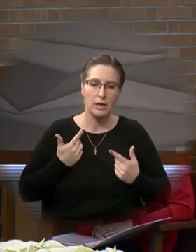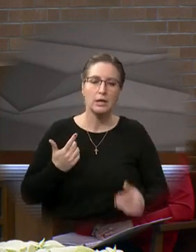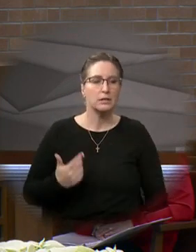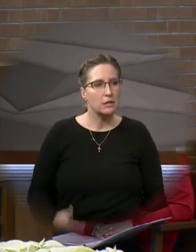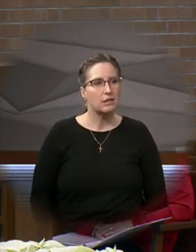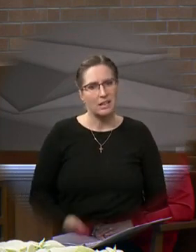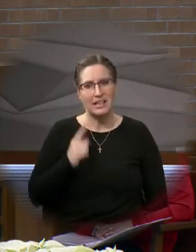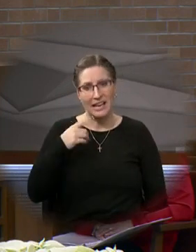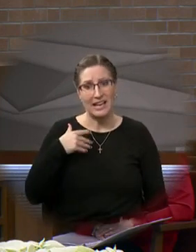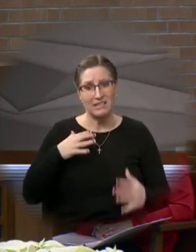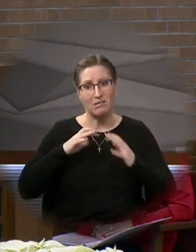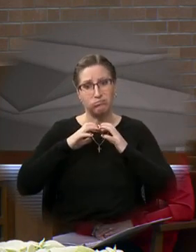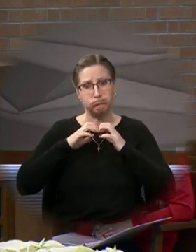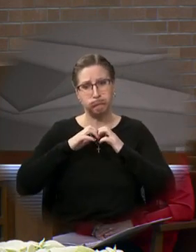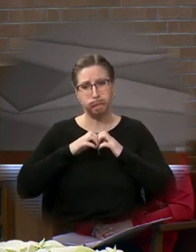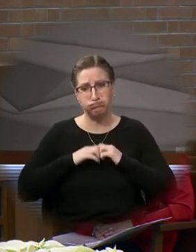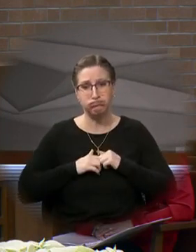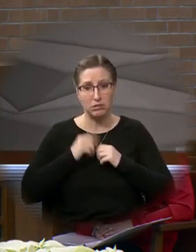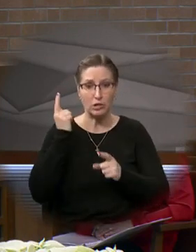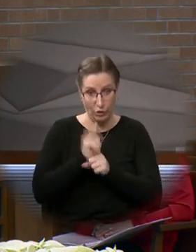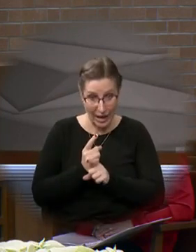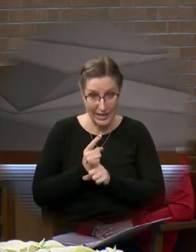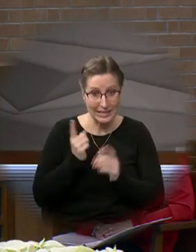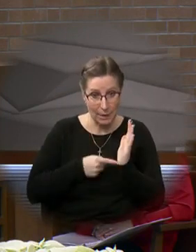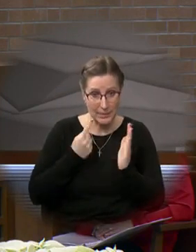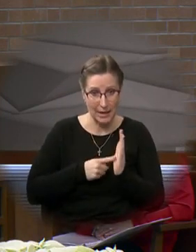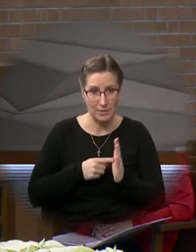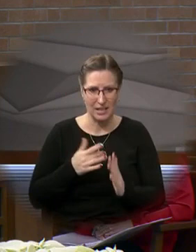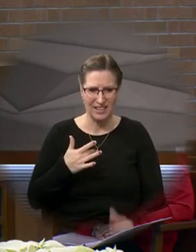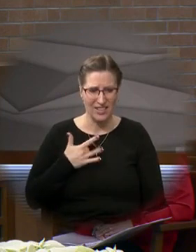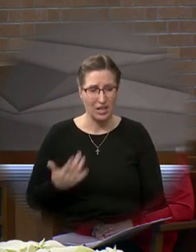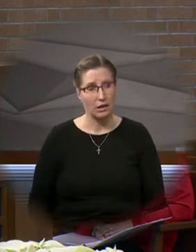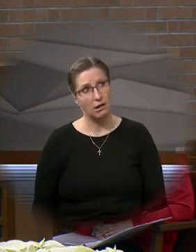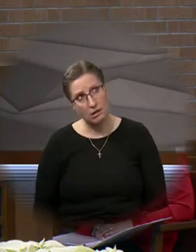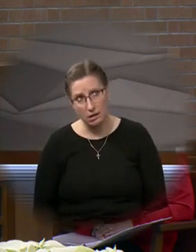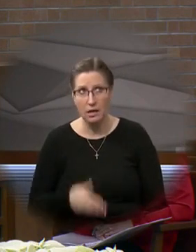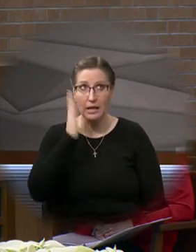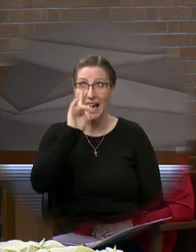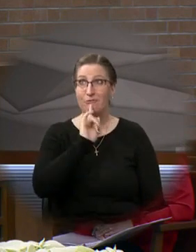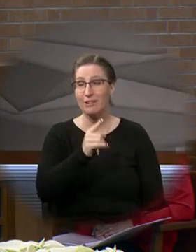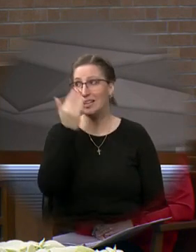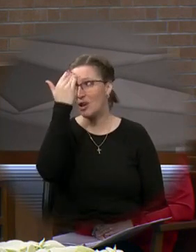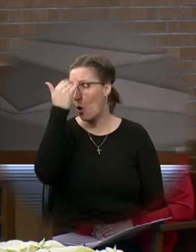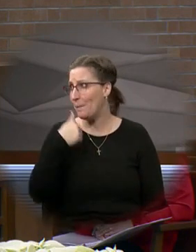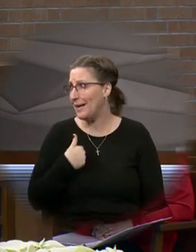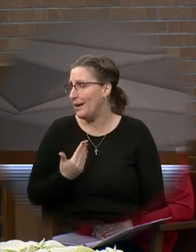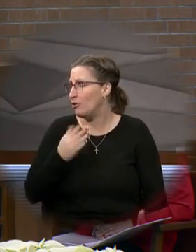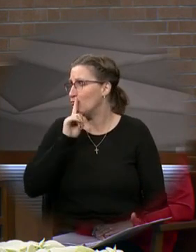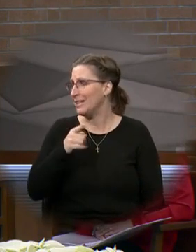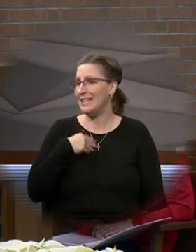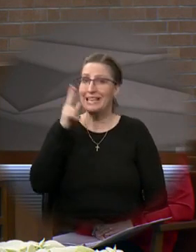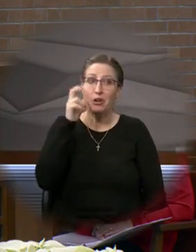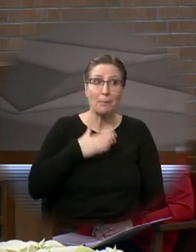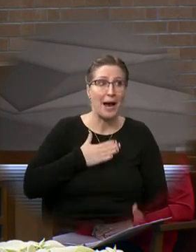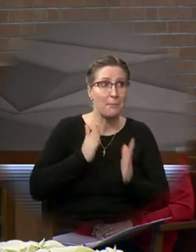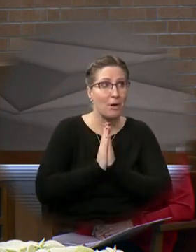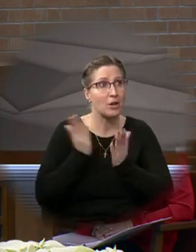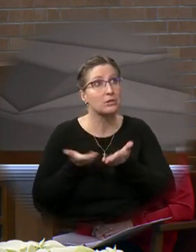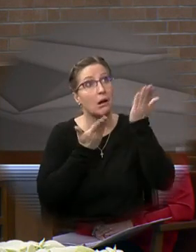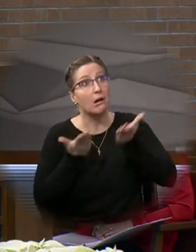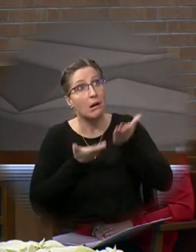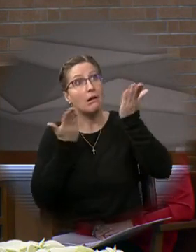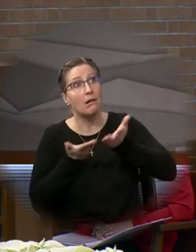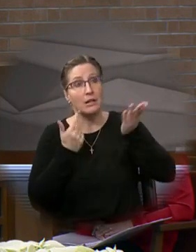down. And there's times we may wonder, is God really close? Is he hearing my prayers? Is my struggle to